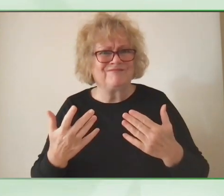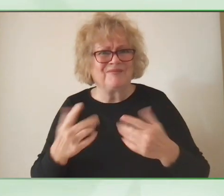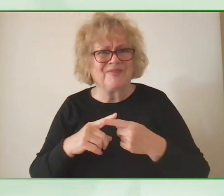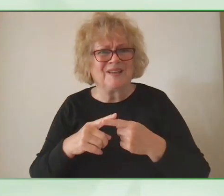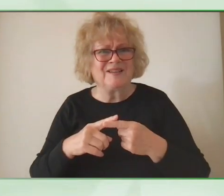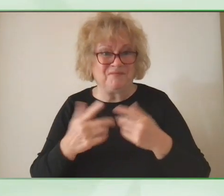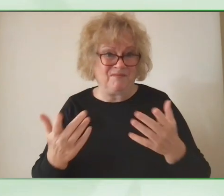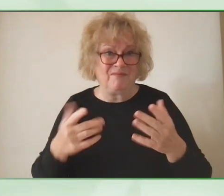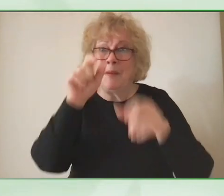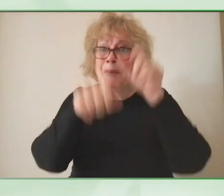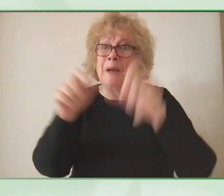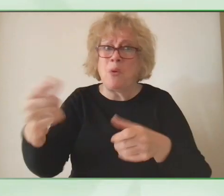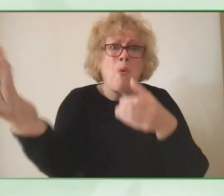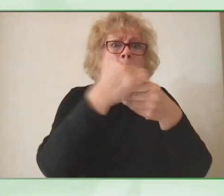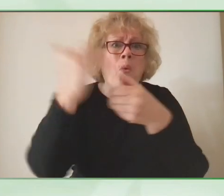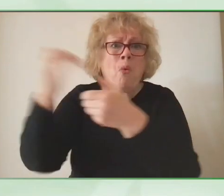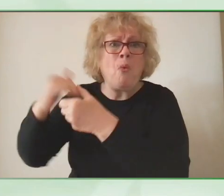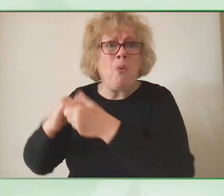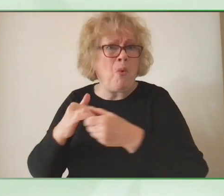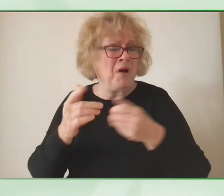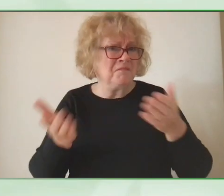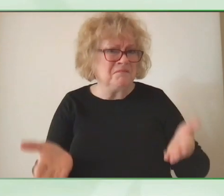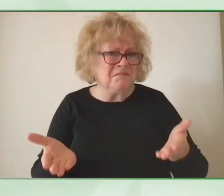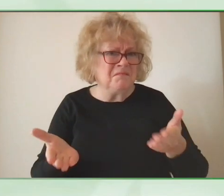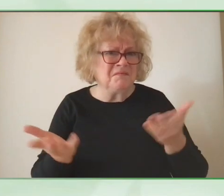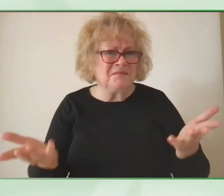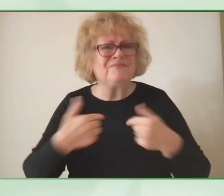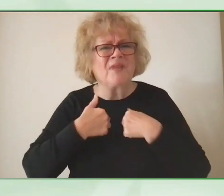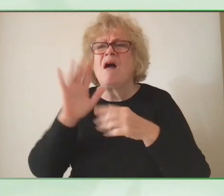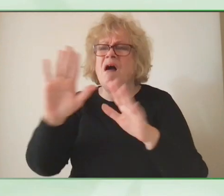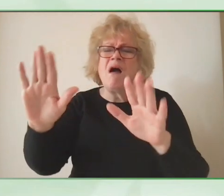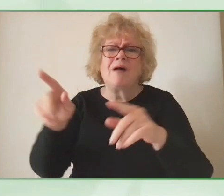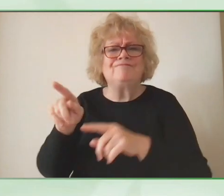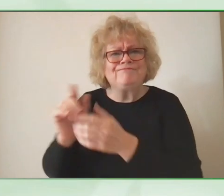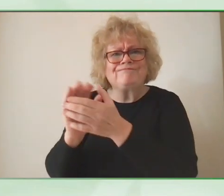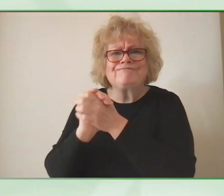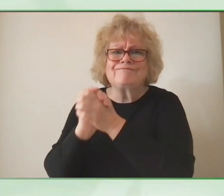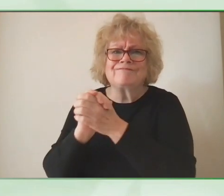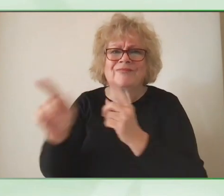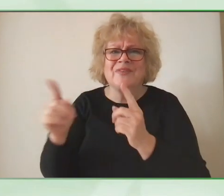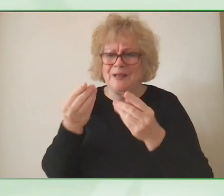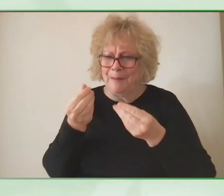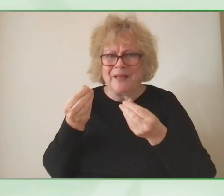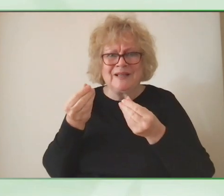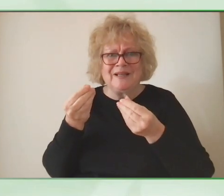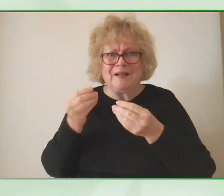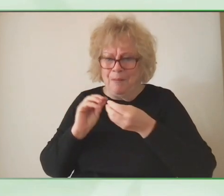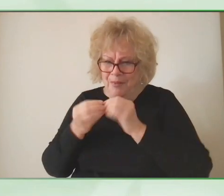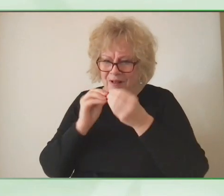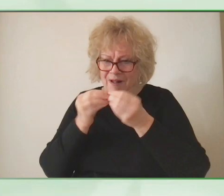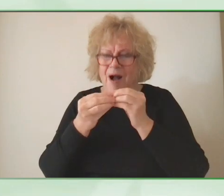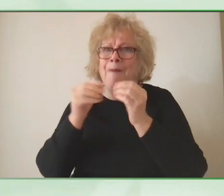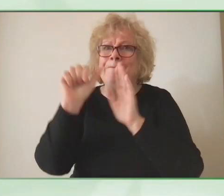of, because this is something I advise the UK government on very much, but to see this